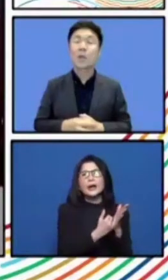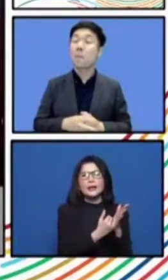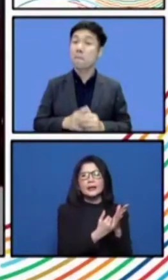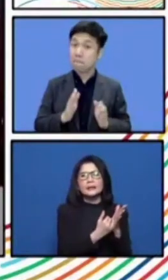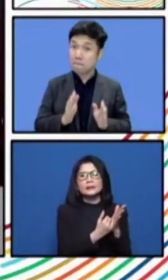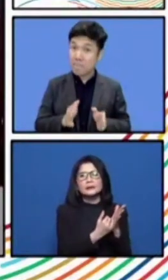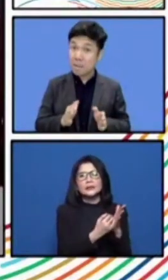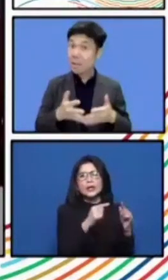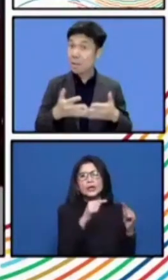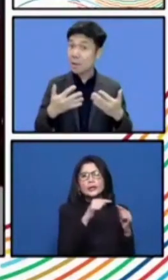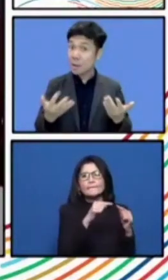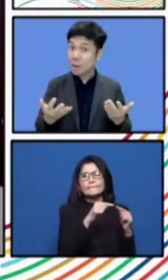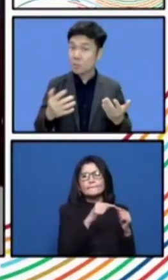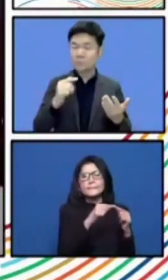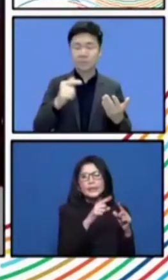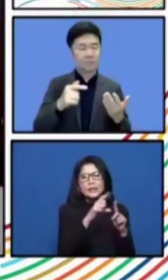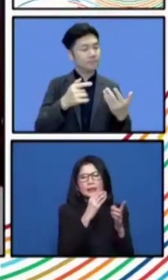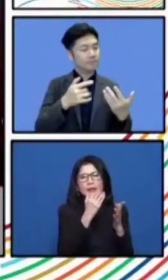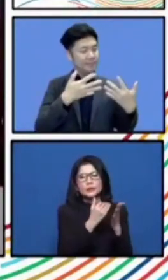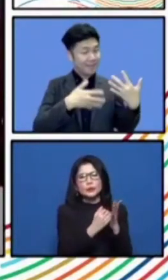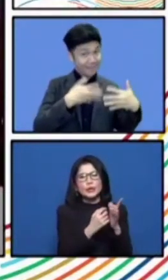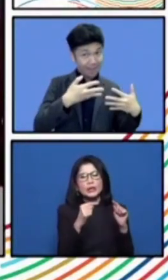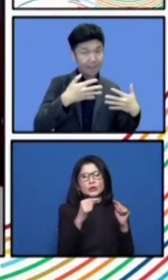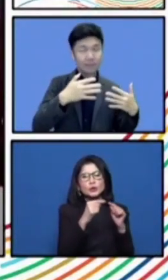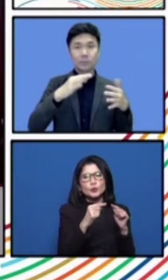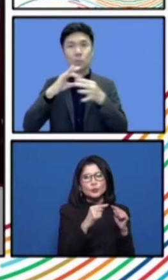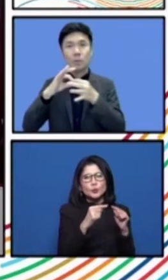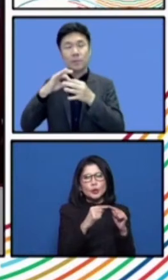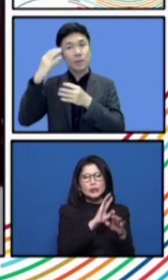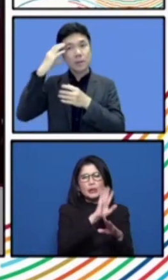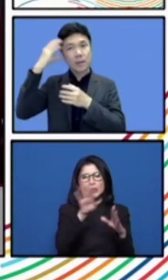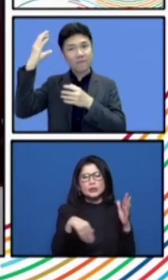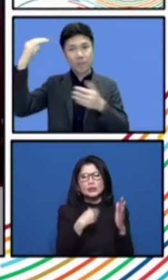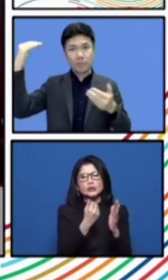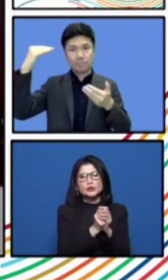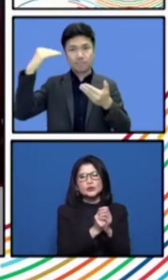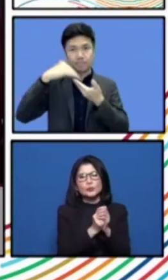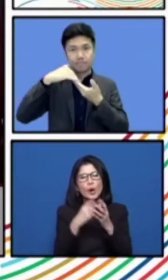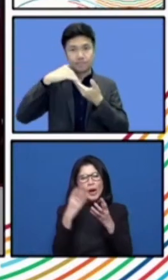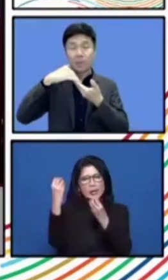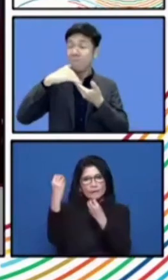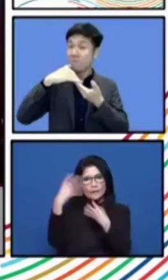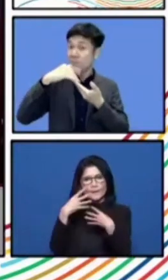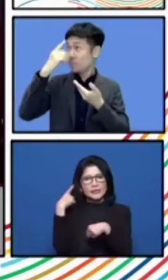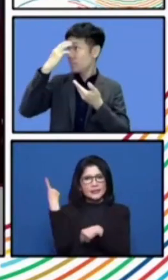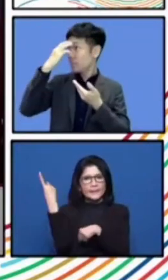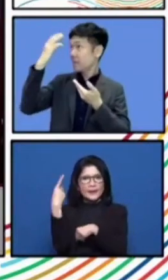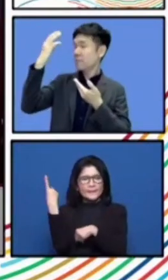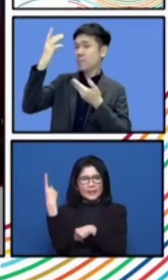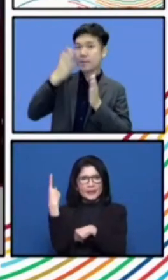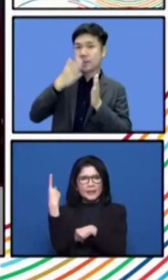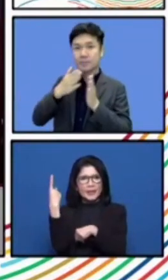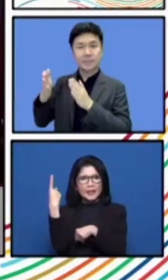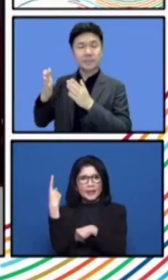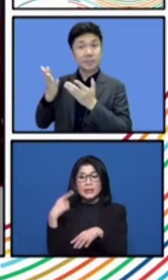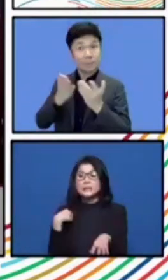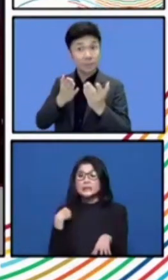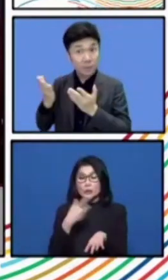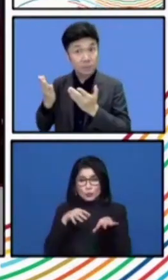platform May integrate information service platform on disability